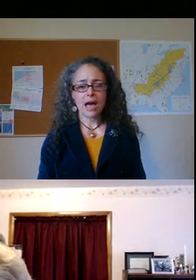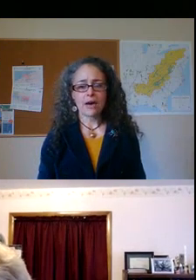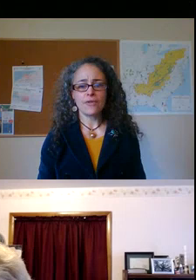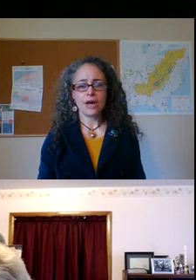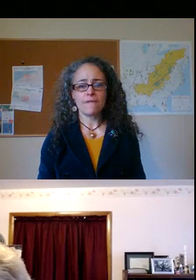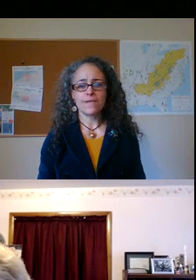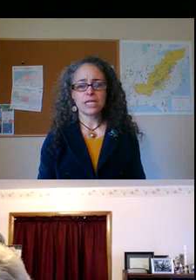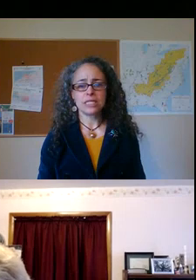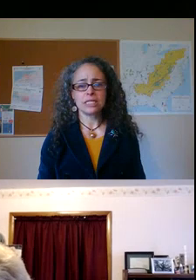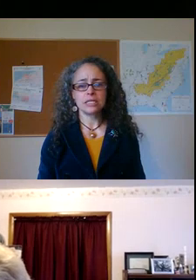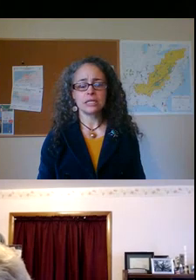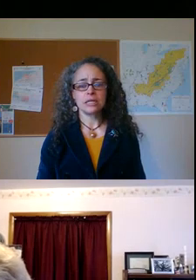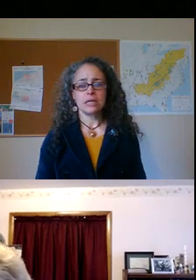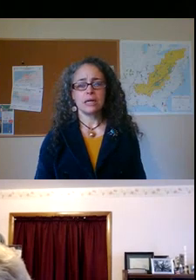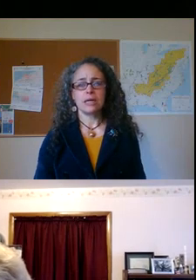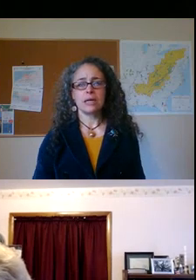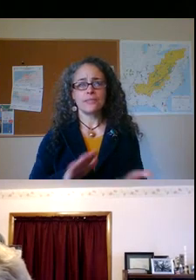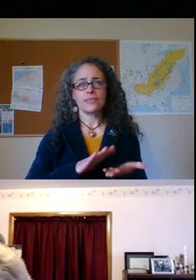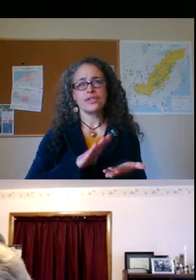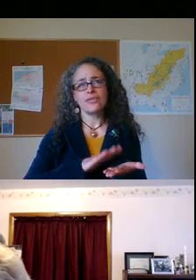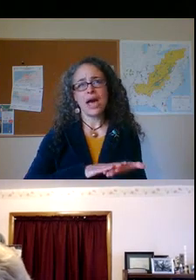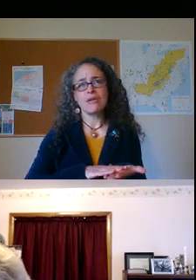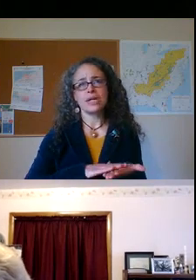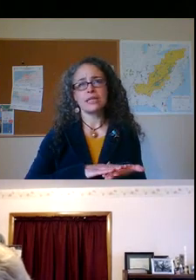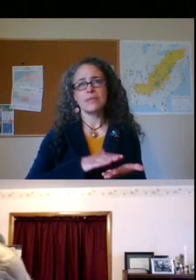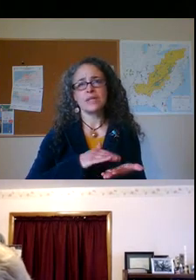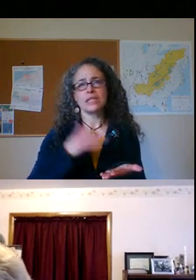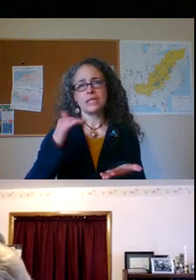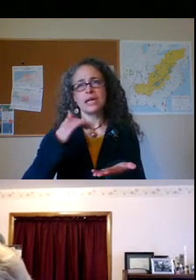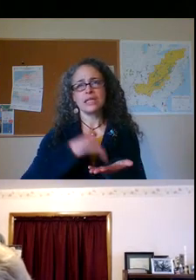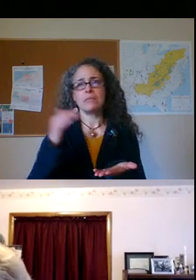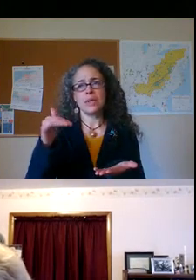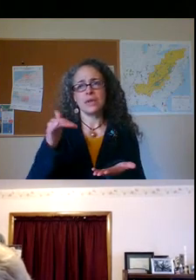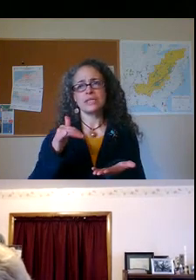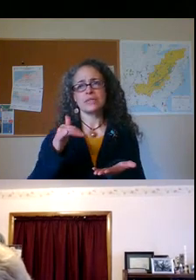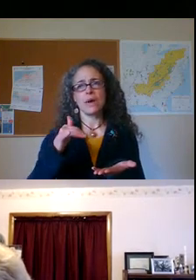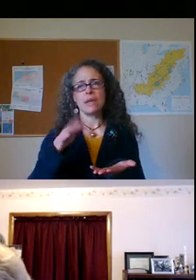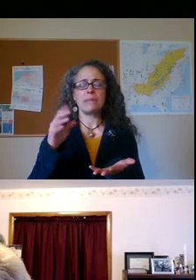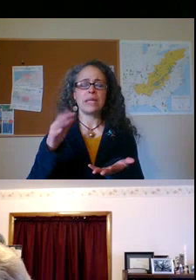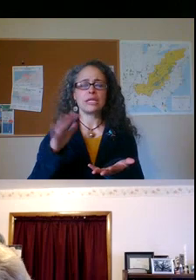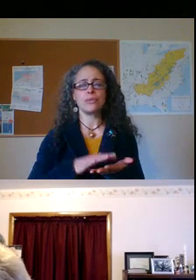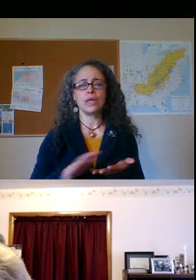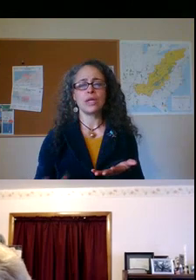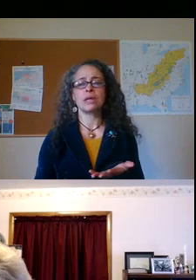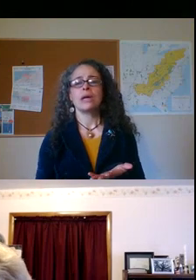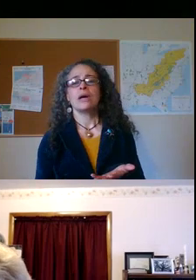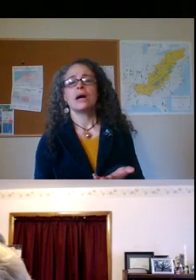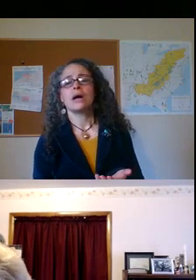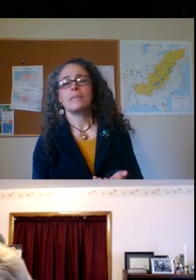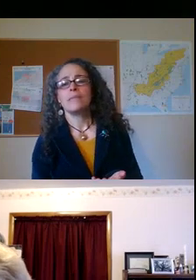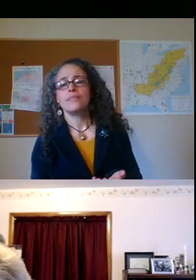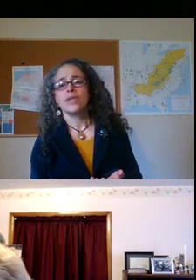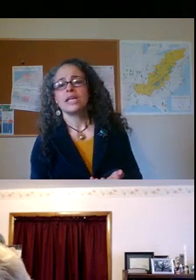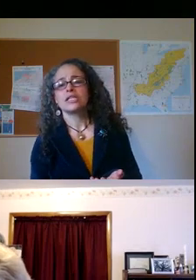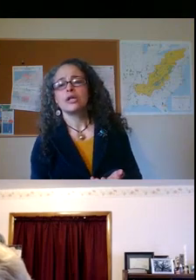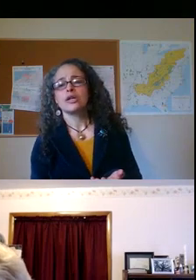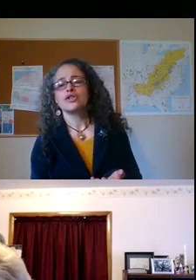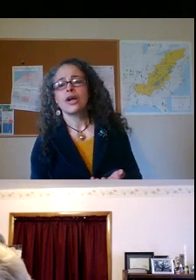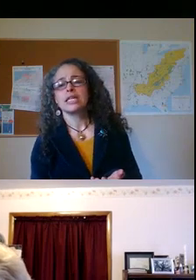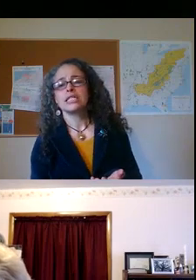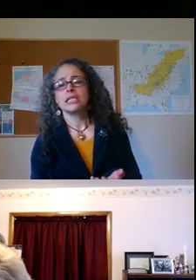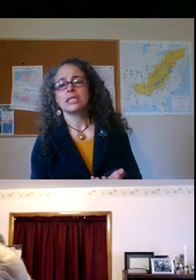They have a fund. So that runs up into the, I think, millions as well, maybe like 2 million.